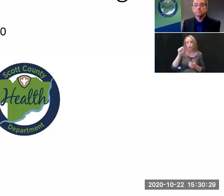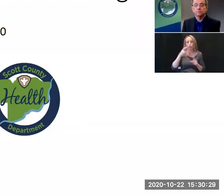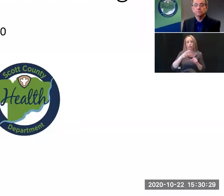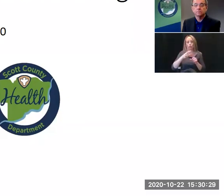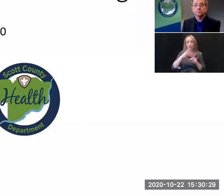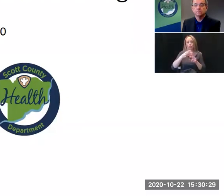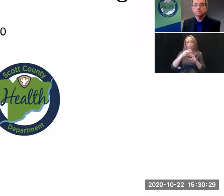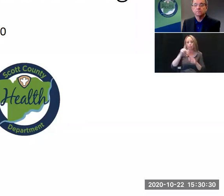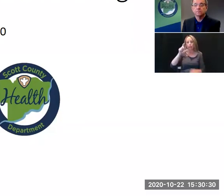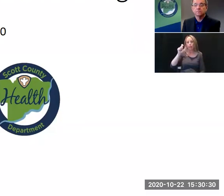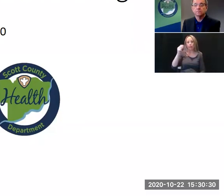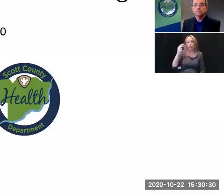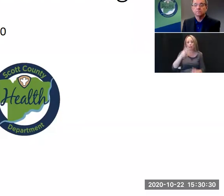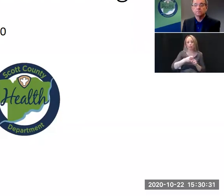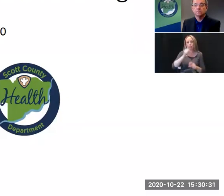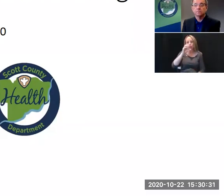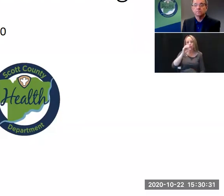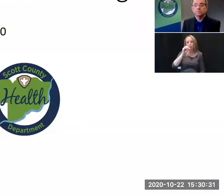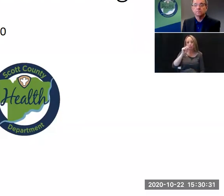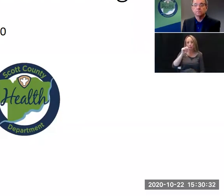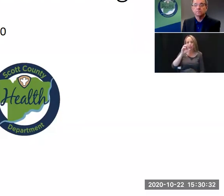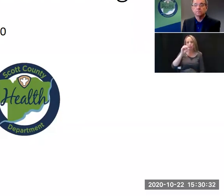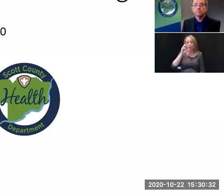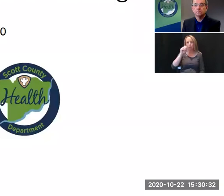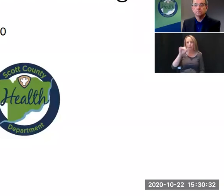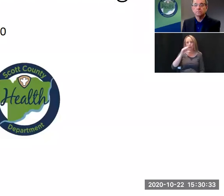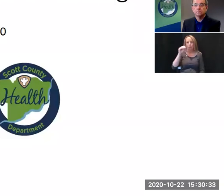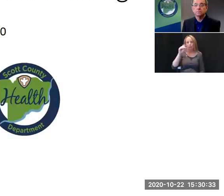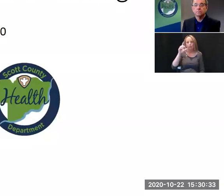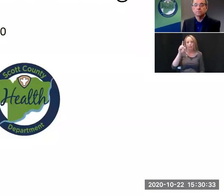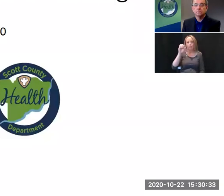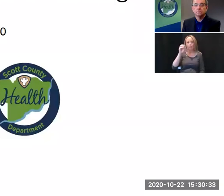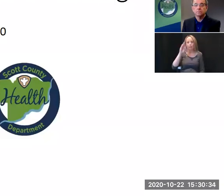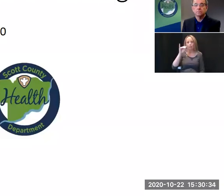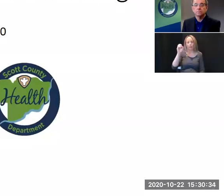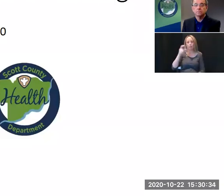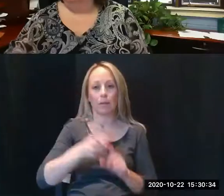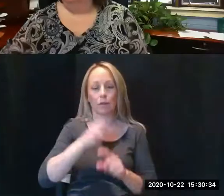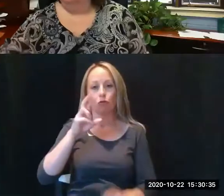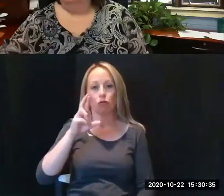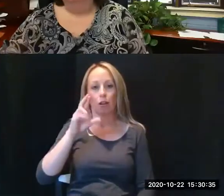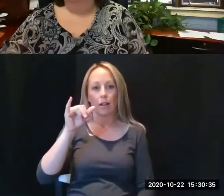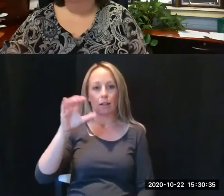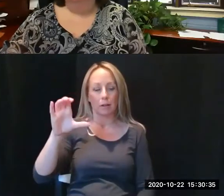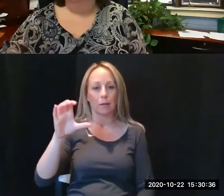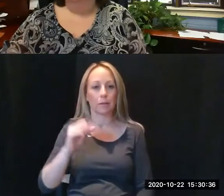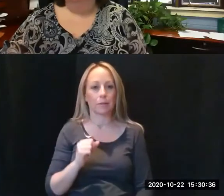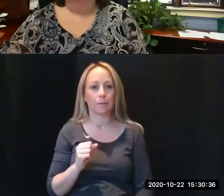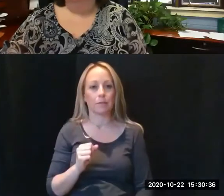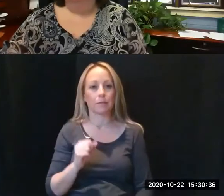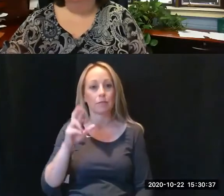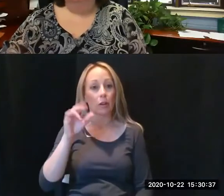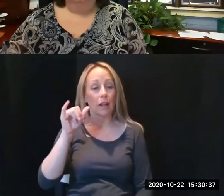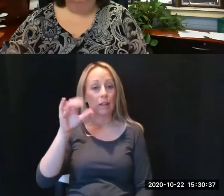and we have Debbie Freiburg from Rock Island County. Nita, let's start off with the Rock Island County numbers, please.